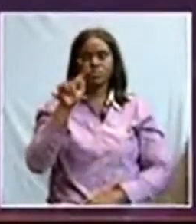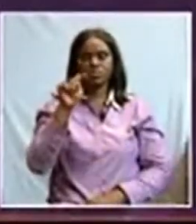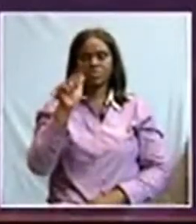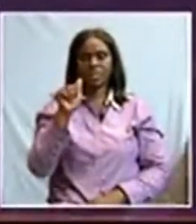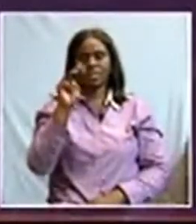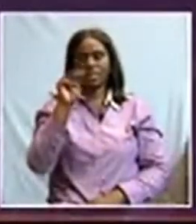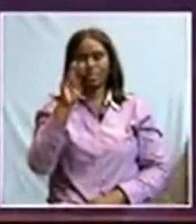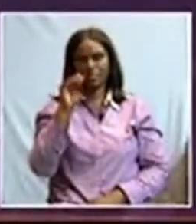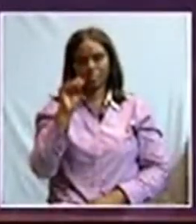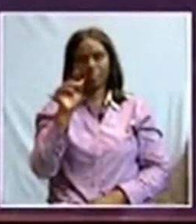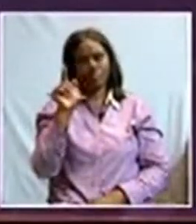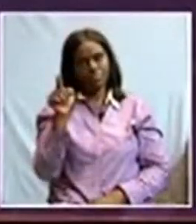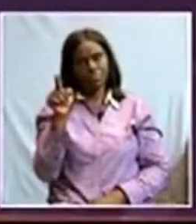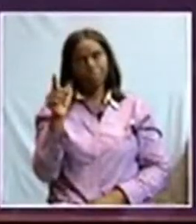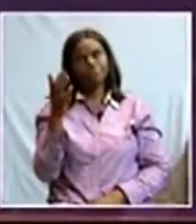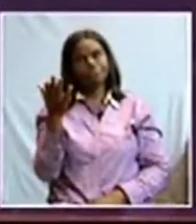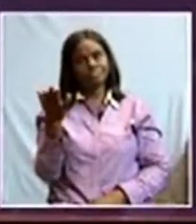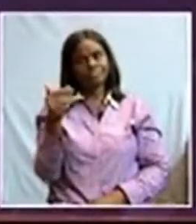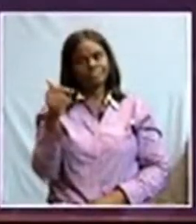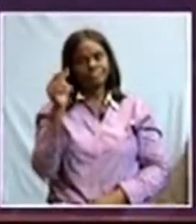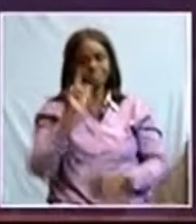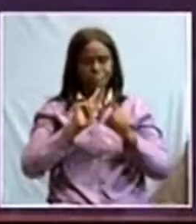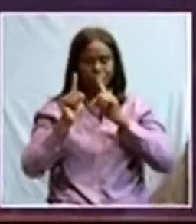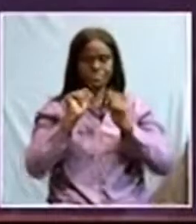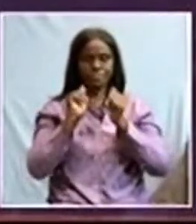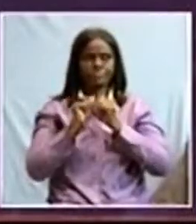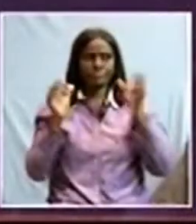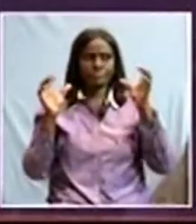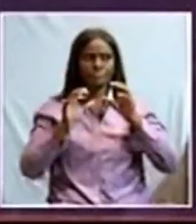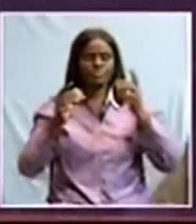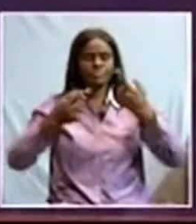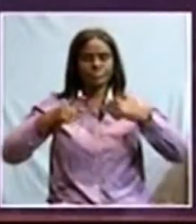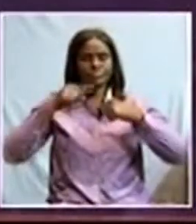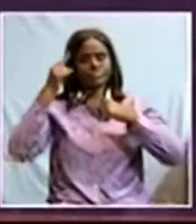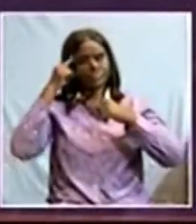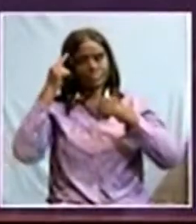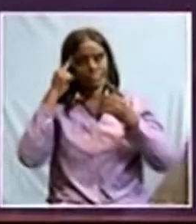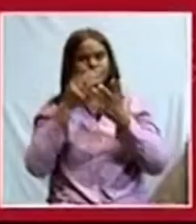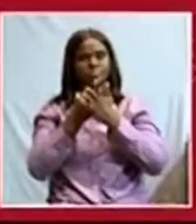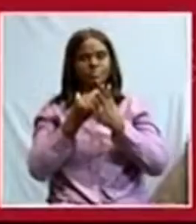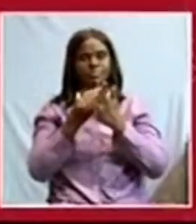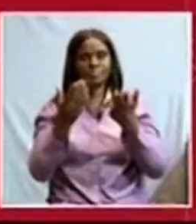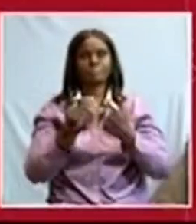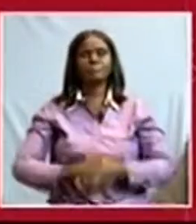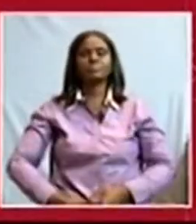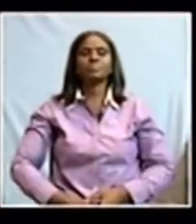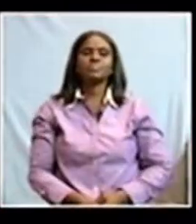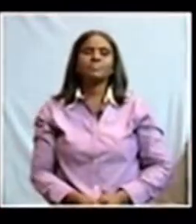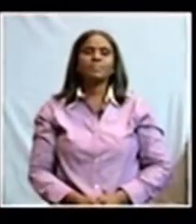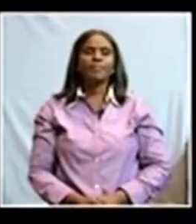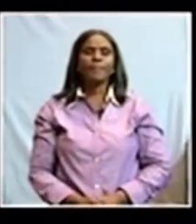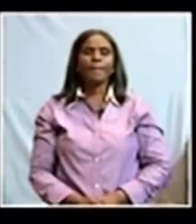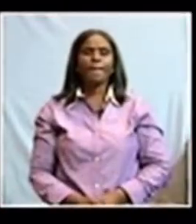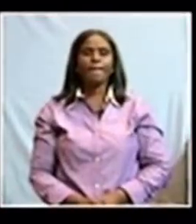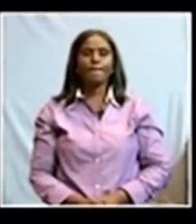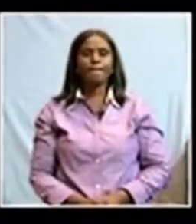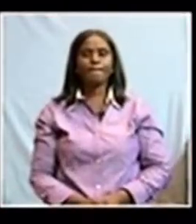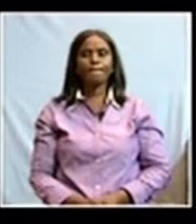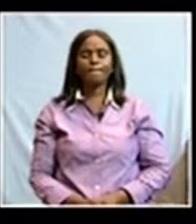to you, LUANO Town Council, as they interact with the committee on oversight.